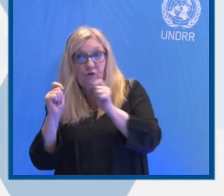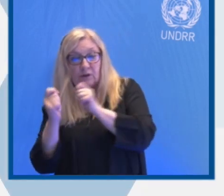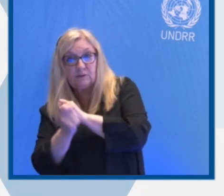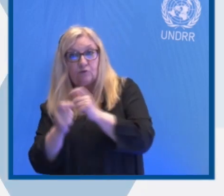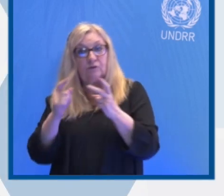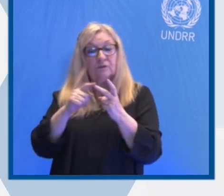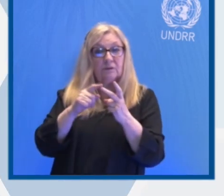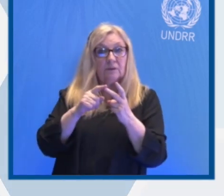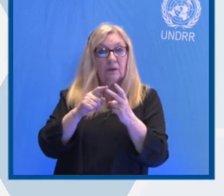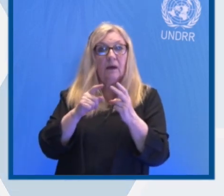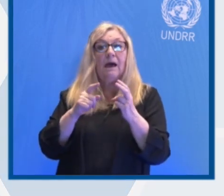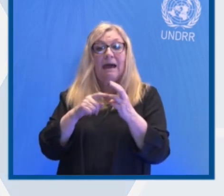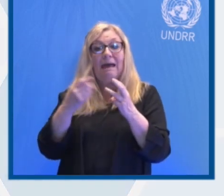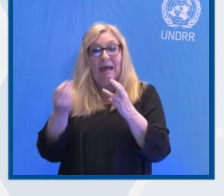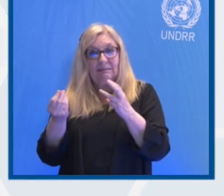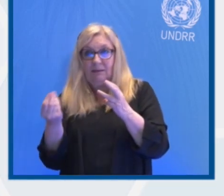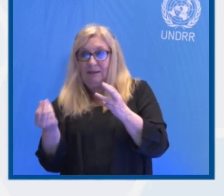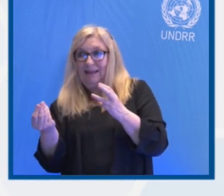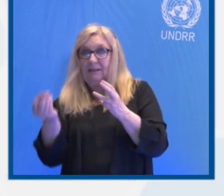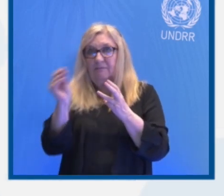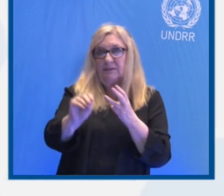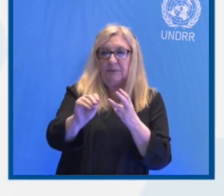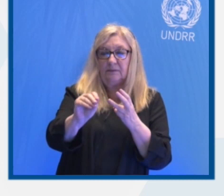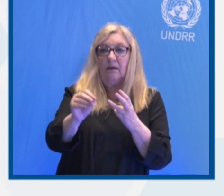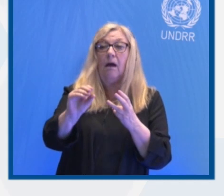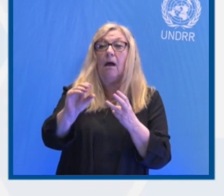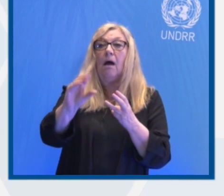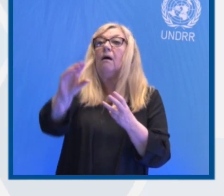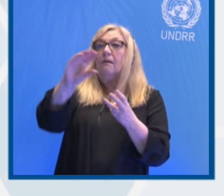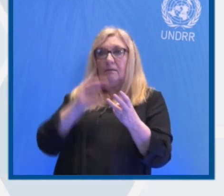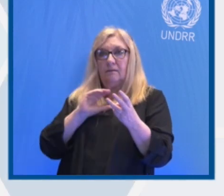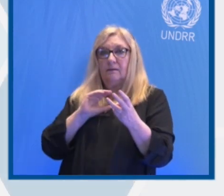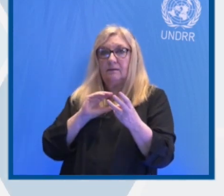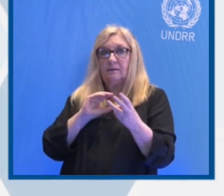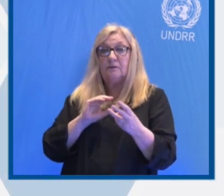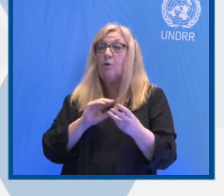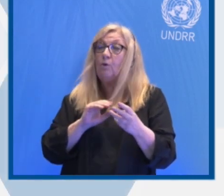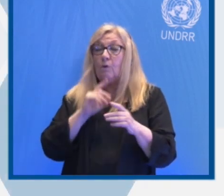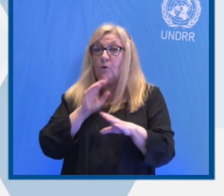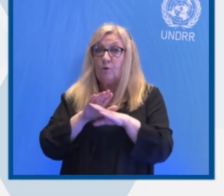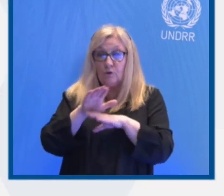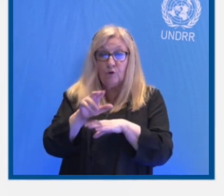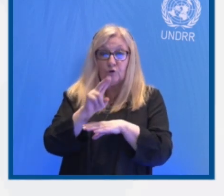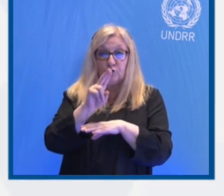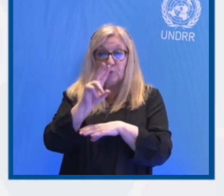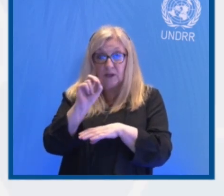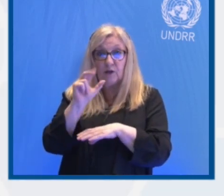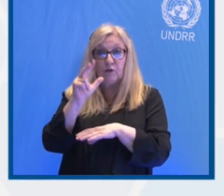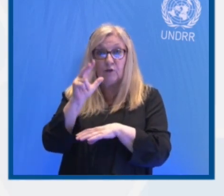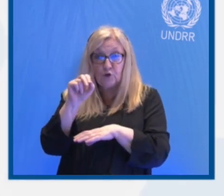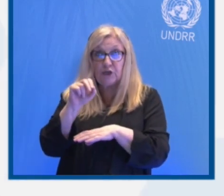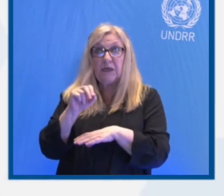resiliency investments, which again I'll come to in just a moment. That number by 2030 will need to be 60% at